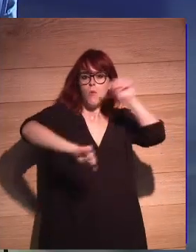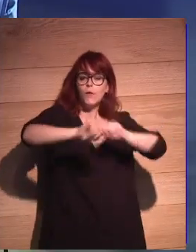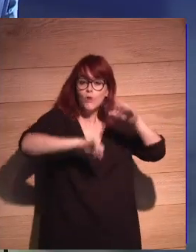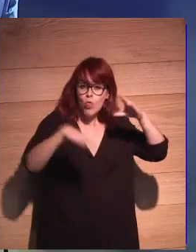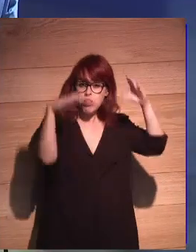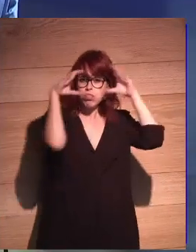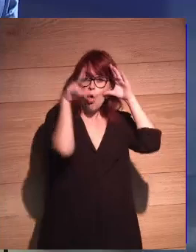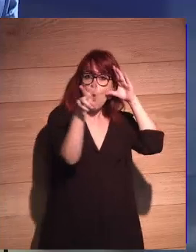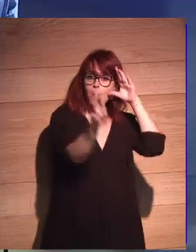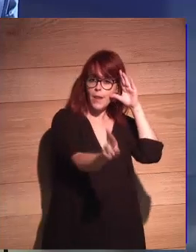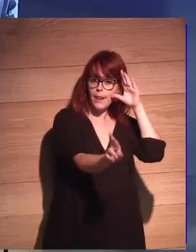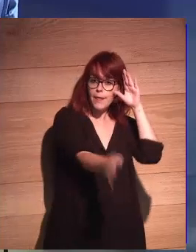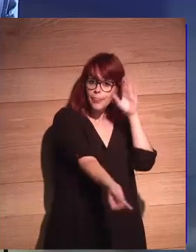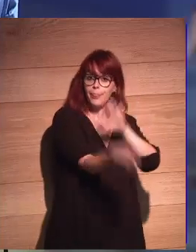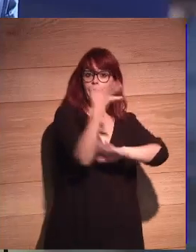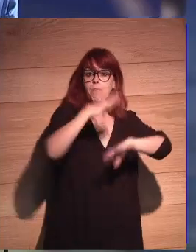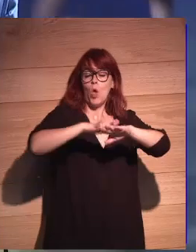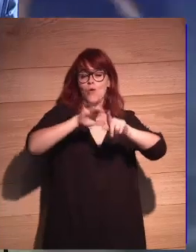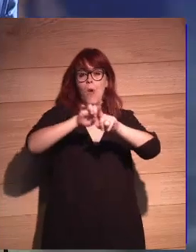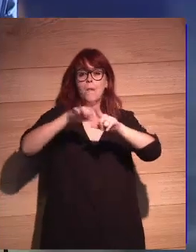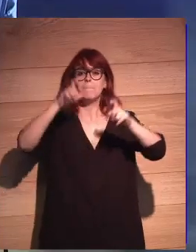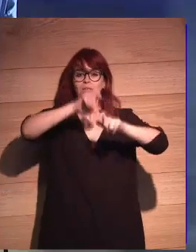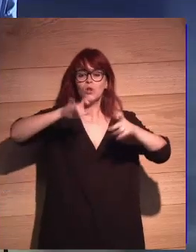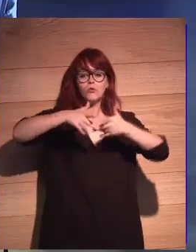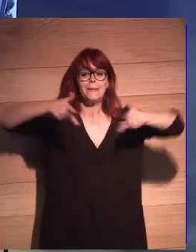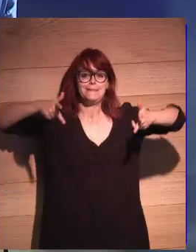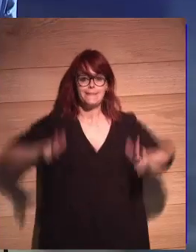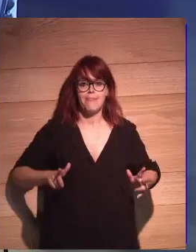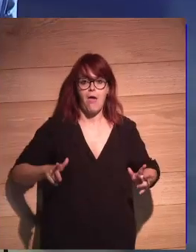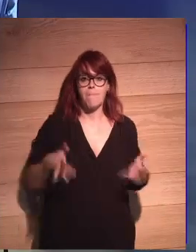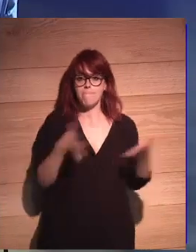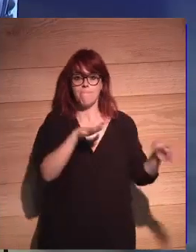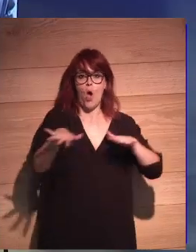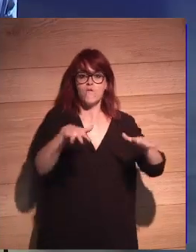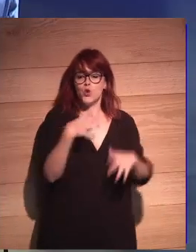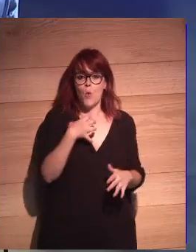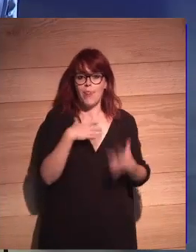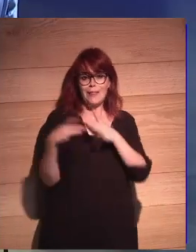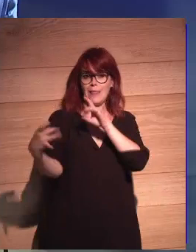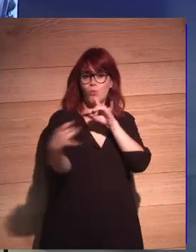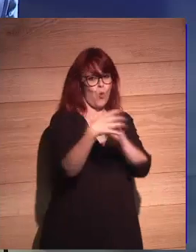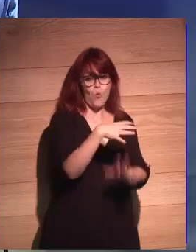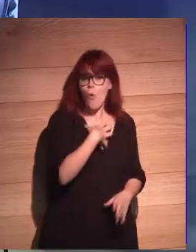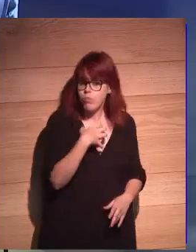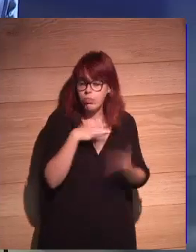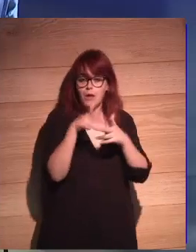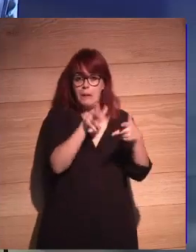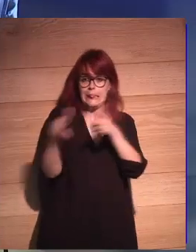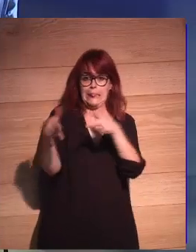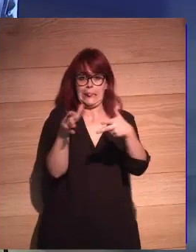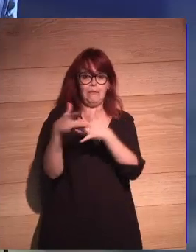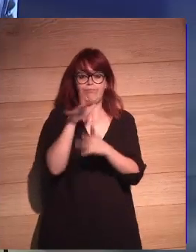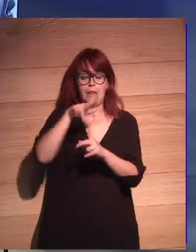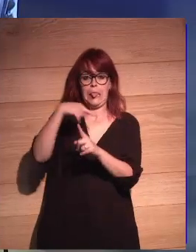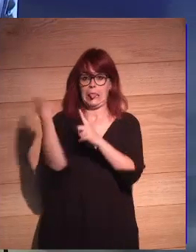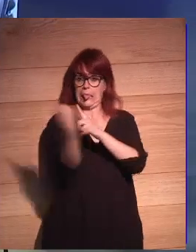create a VR lab, giving goggles to everybody on a chair that I can't move,